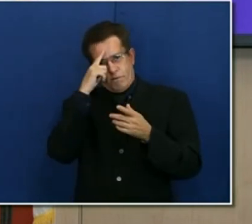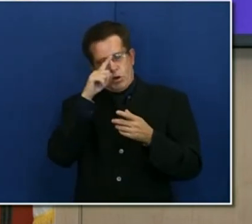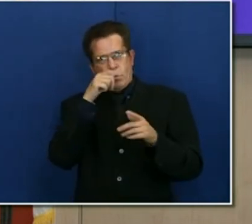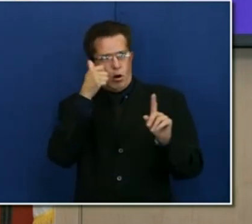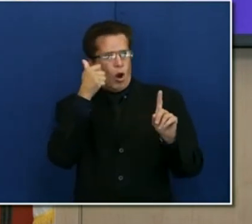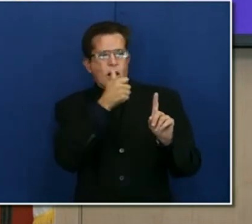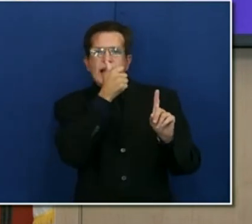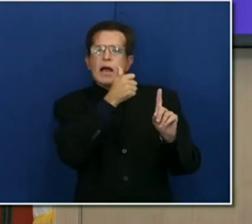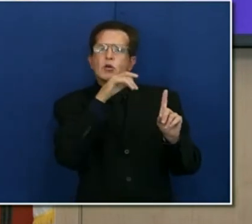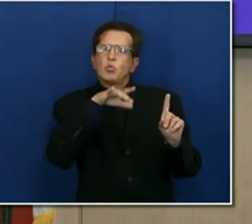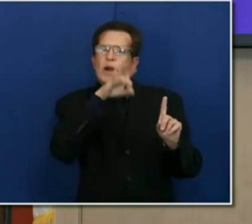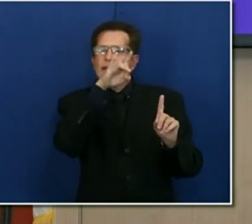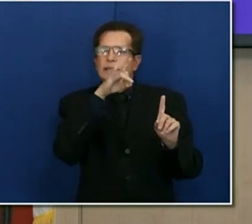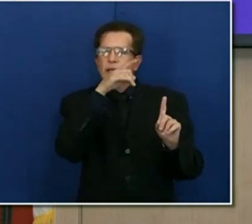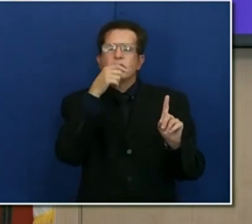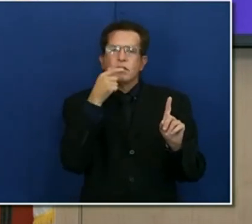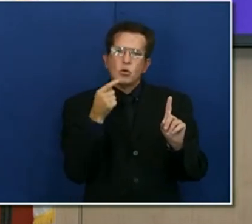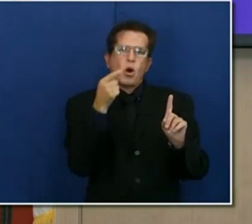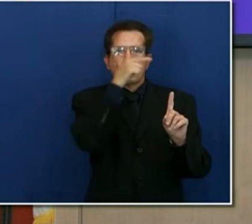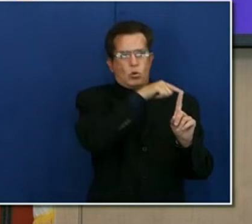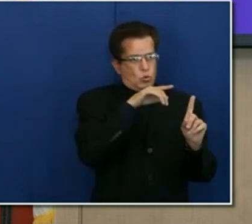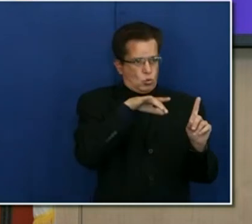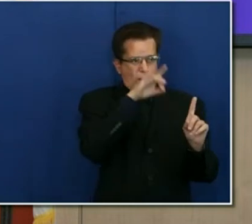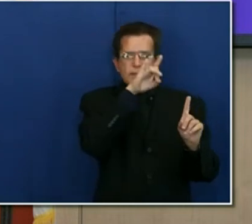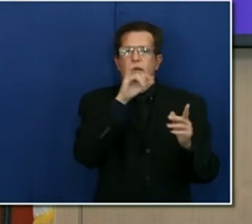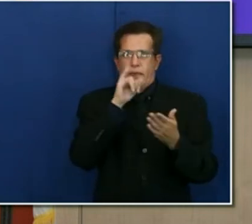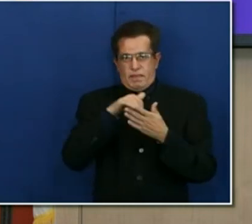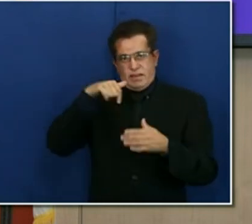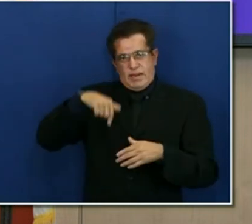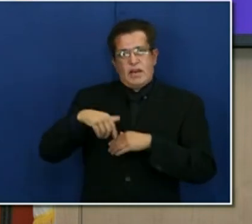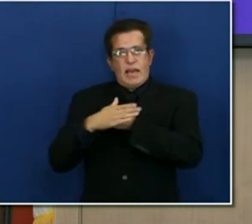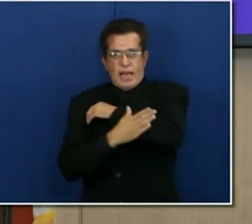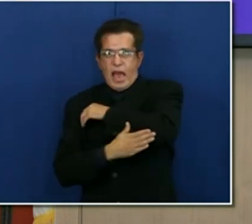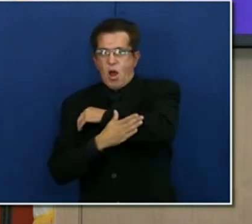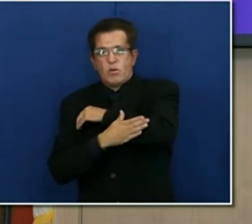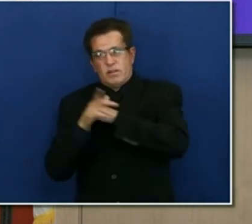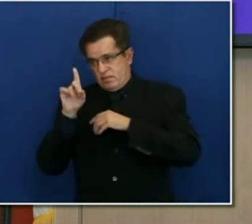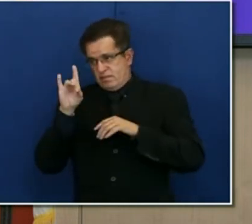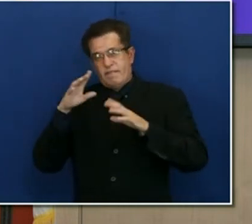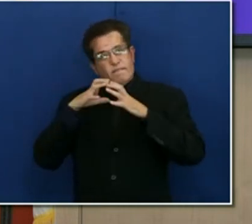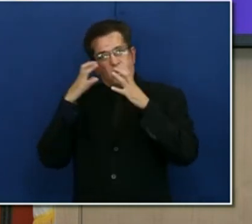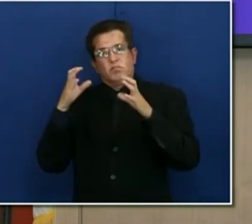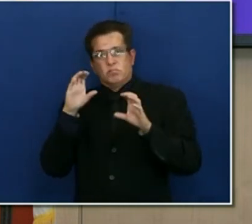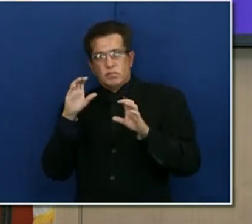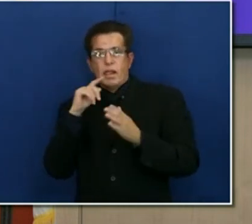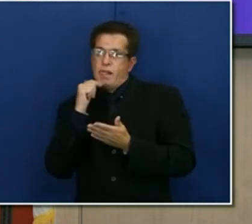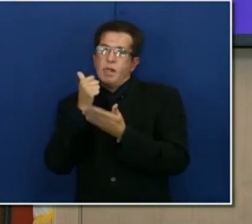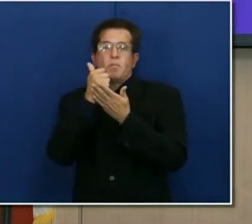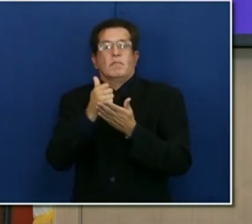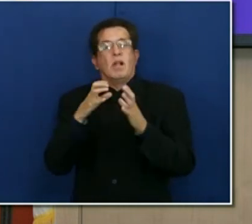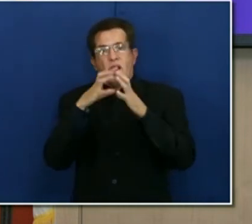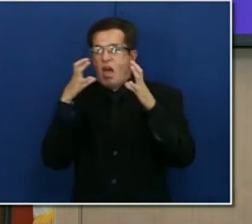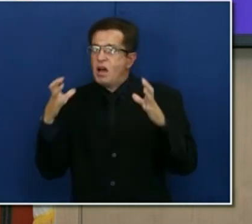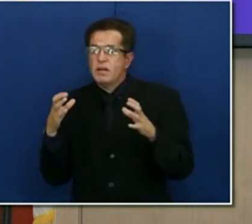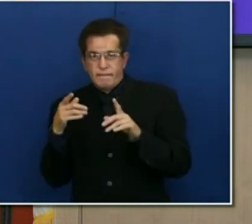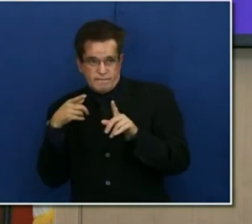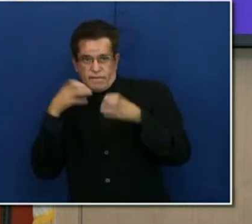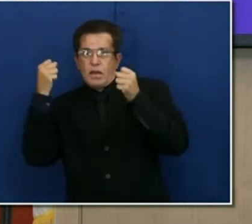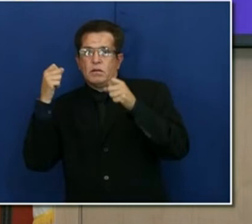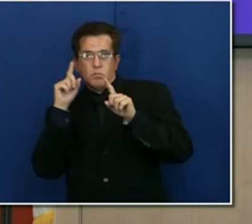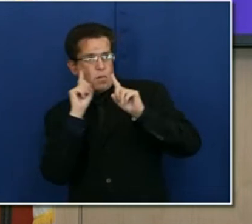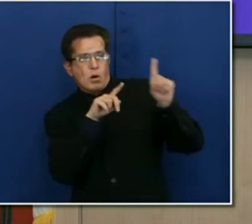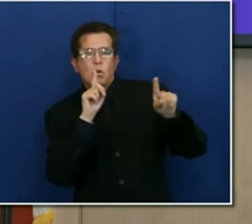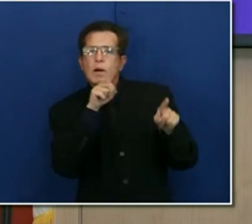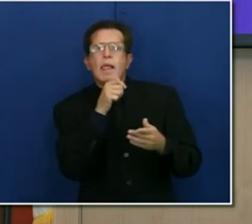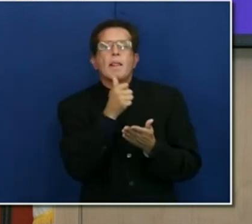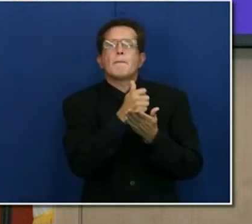and, again, the extensive efforts that the county has already invested but is continuing to leverage